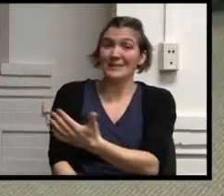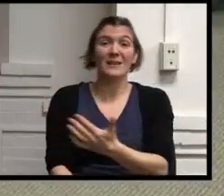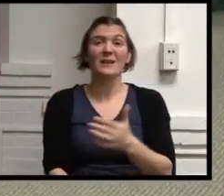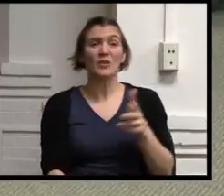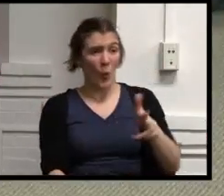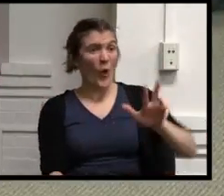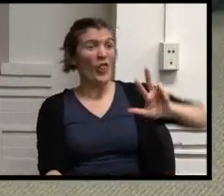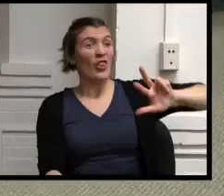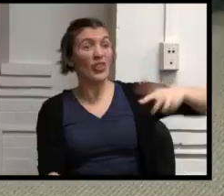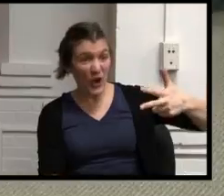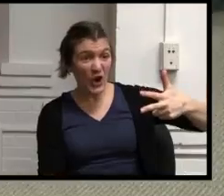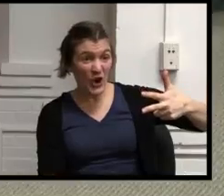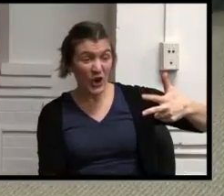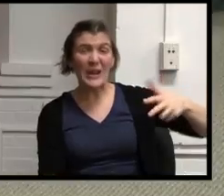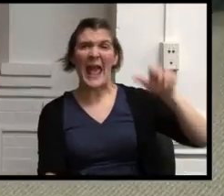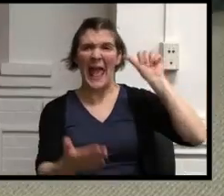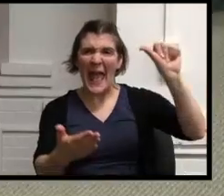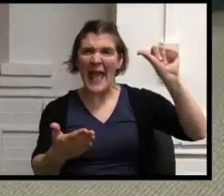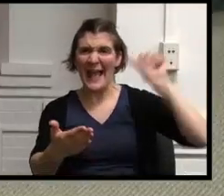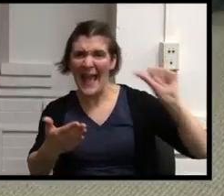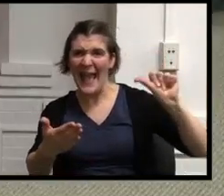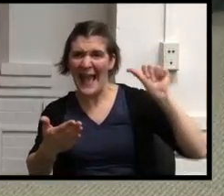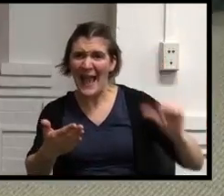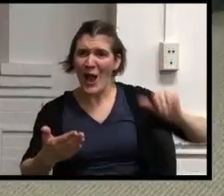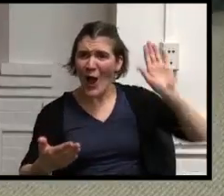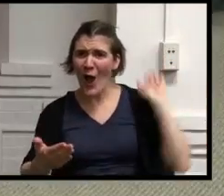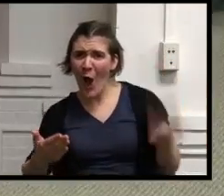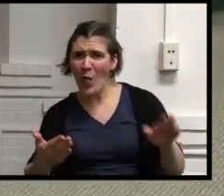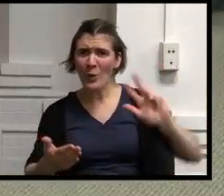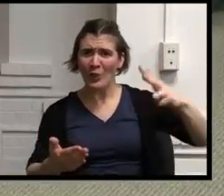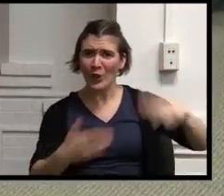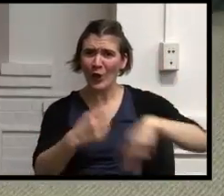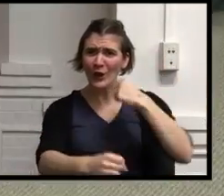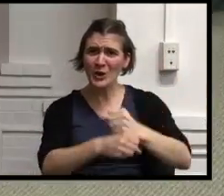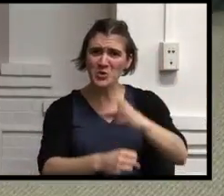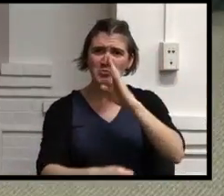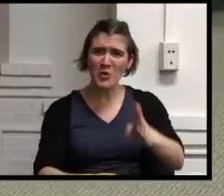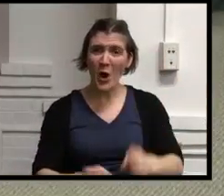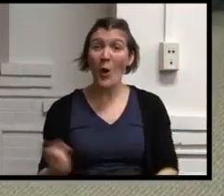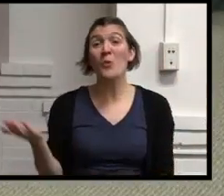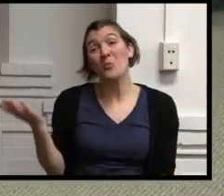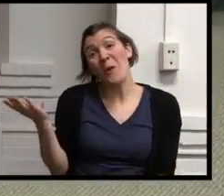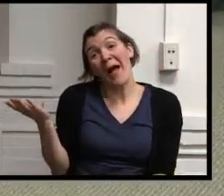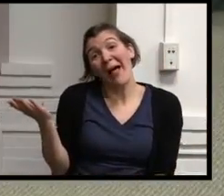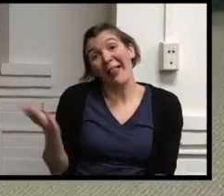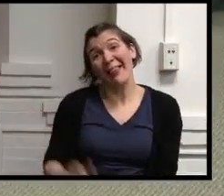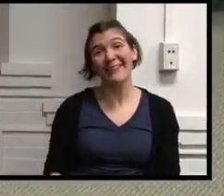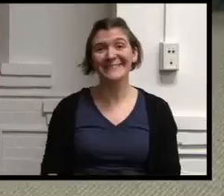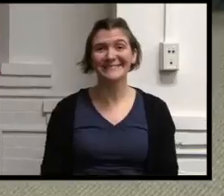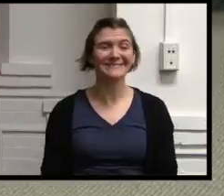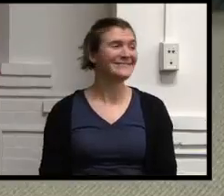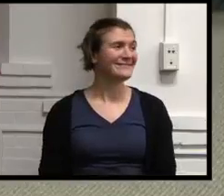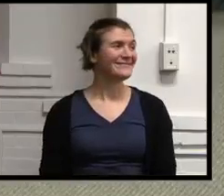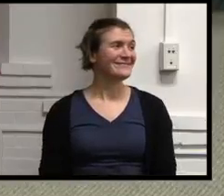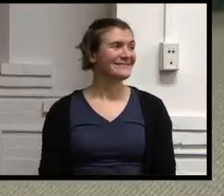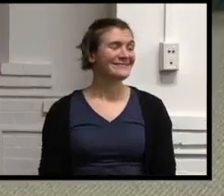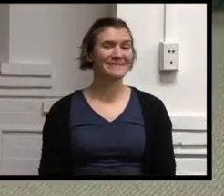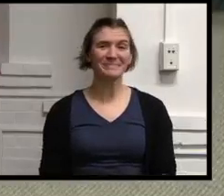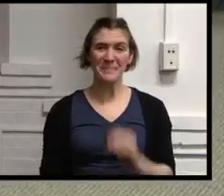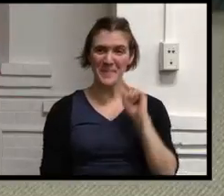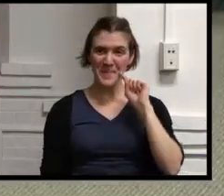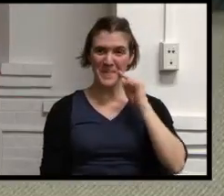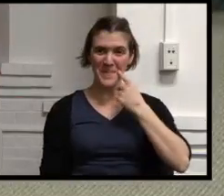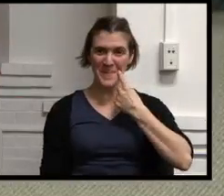your third Yeah. all straight A's report. well, That's it's what we strive nice. for, Dave. You know, it's nice.